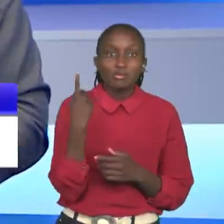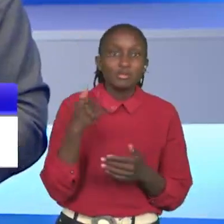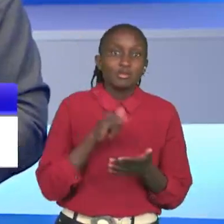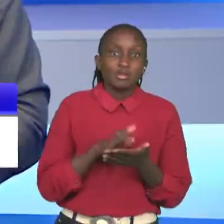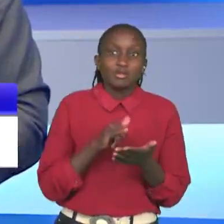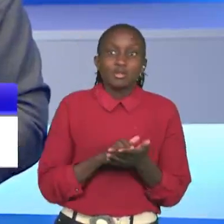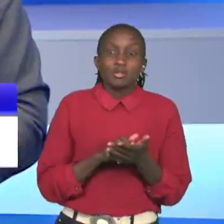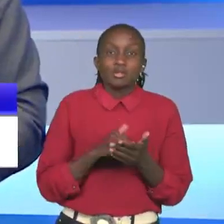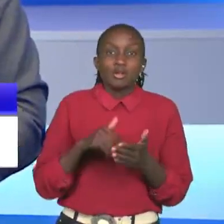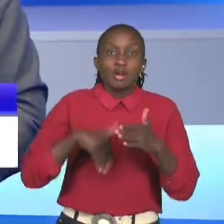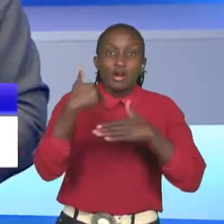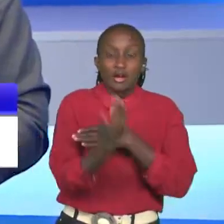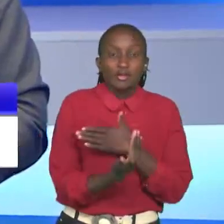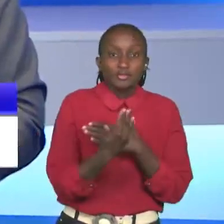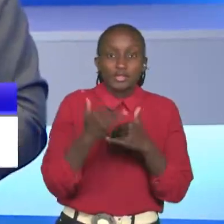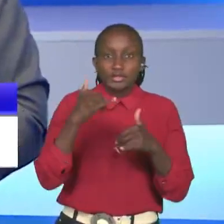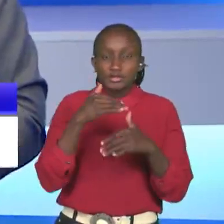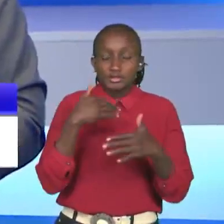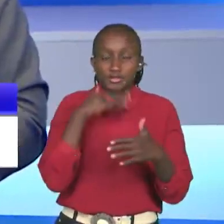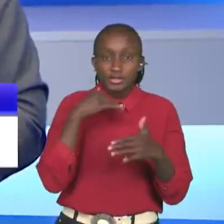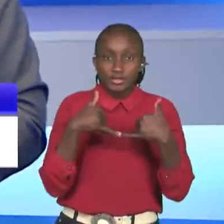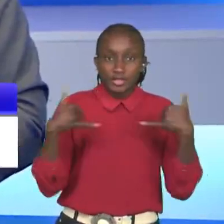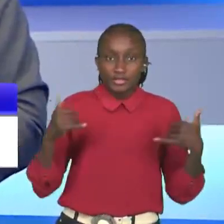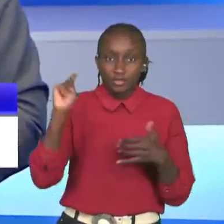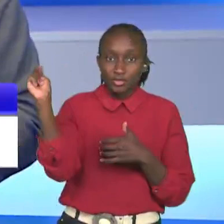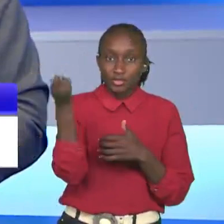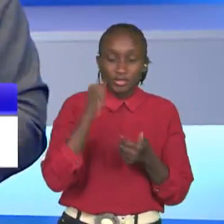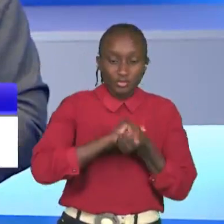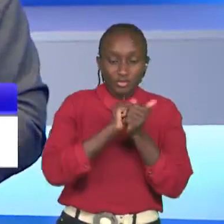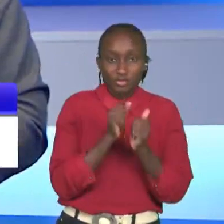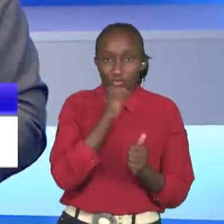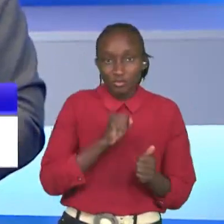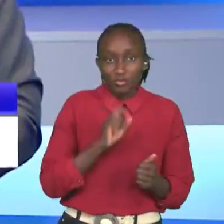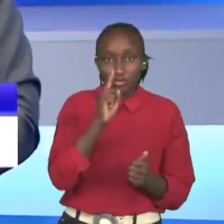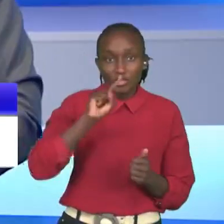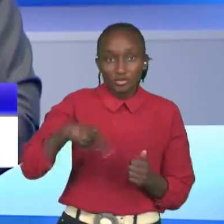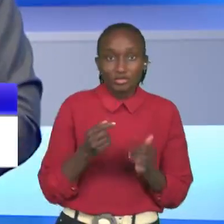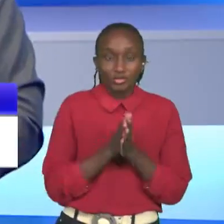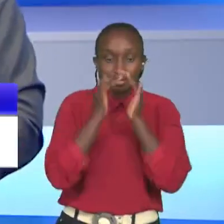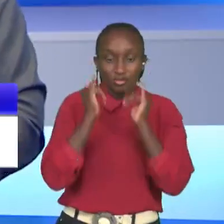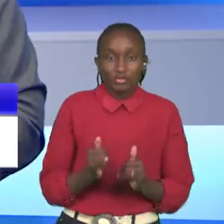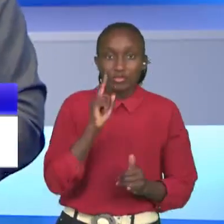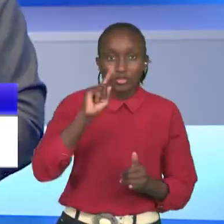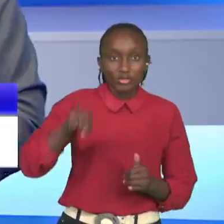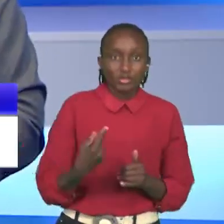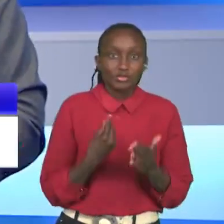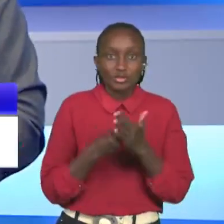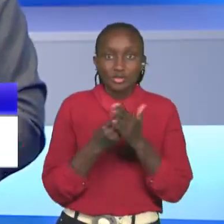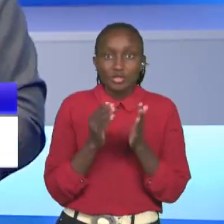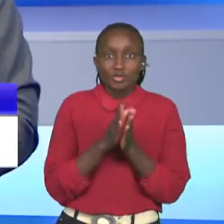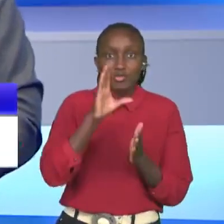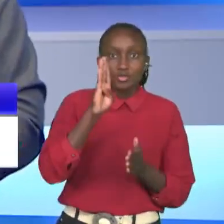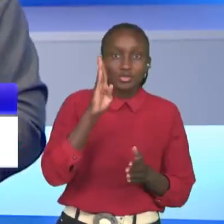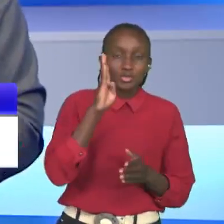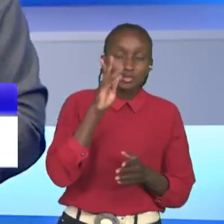of the 30th September 2019 deadline for Kenyans to have changed the old notes with the new 1,000 Kenyan shillings note, with CBK